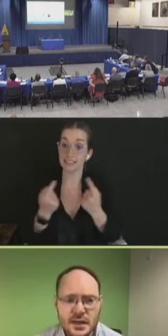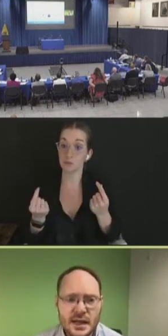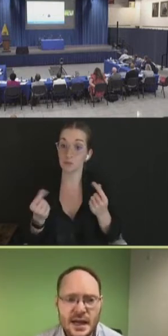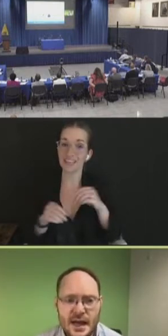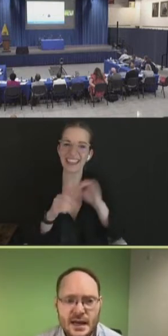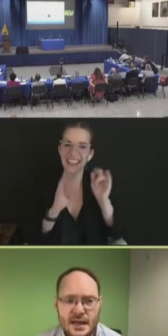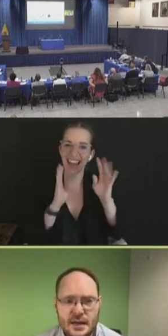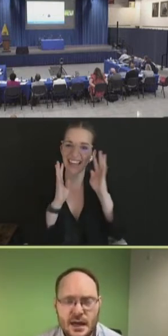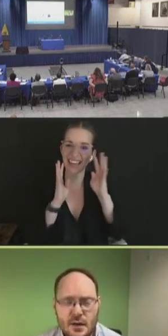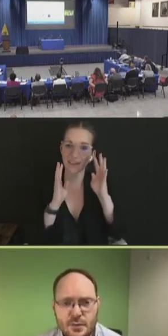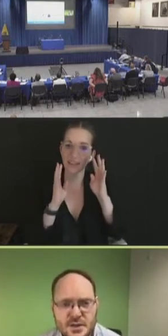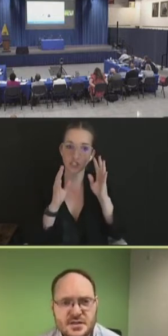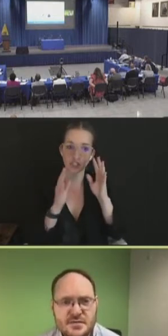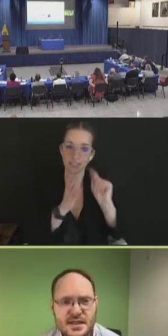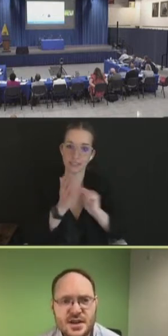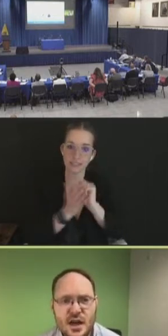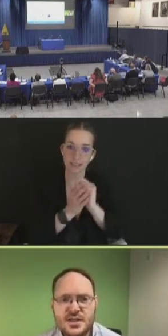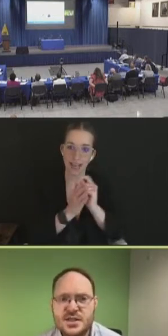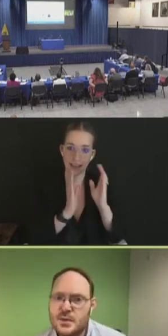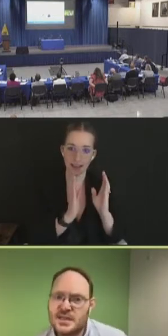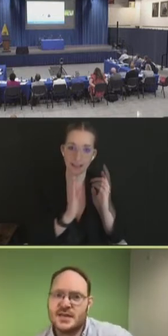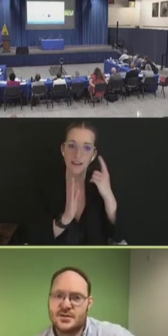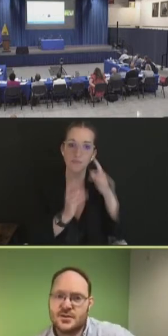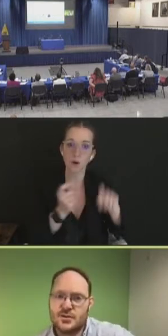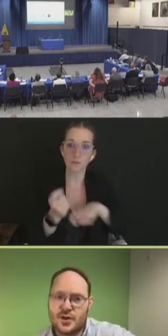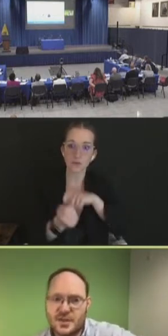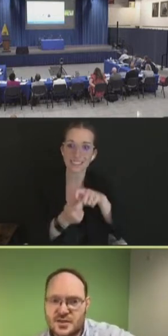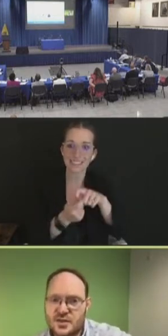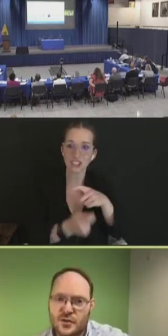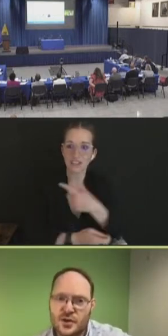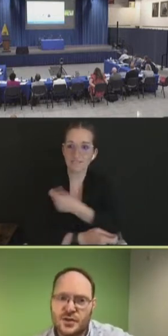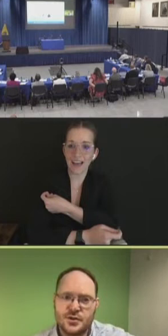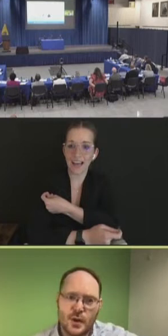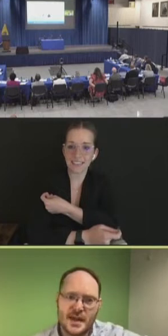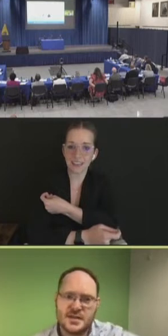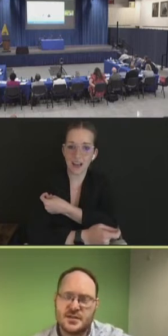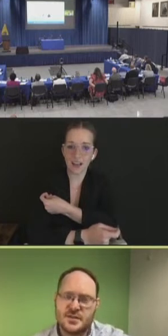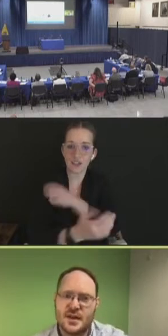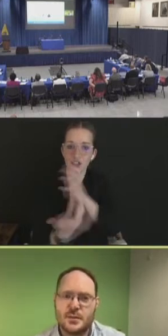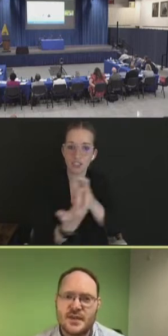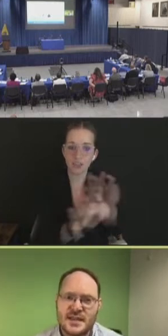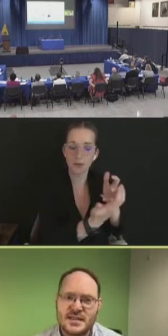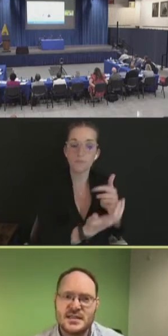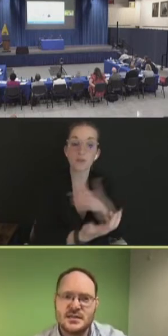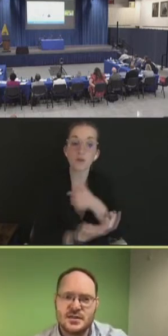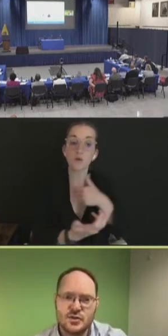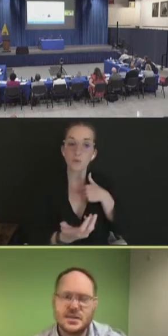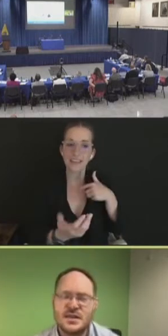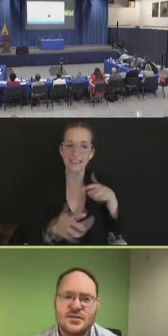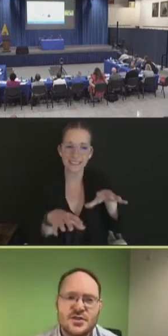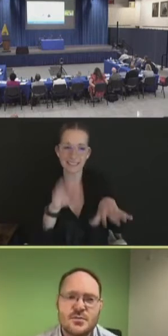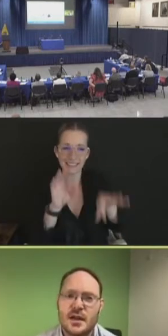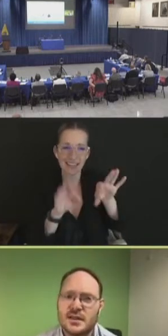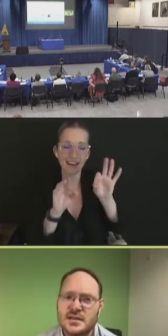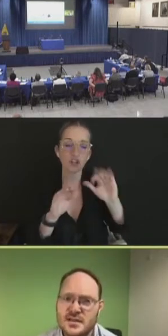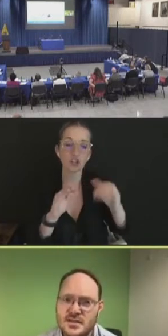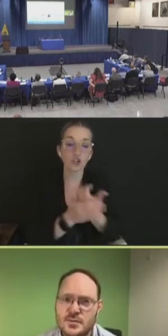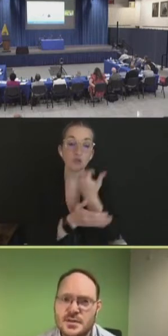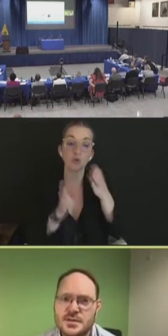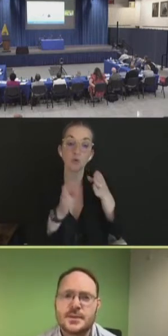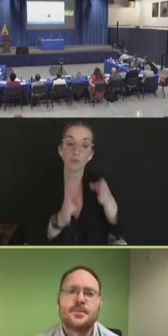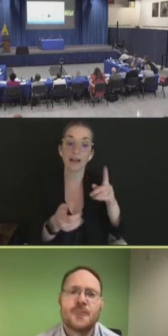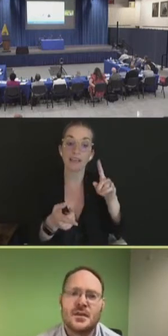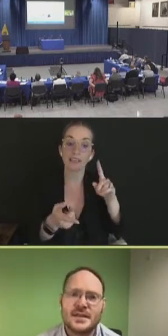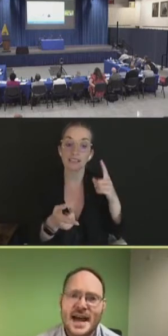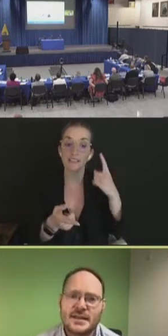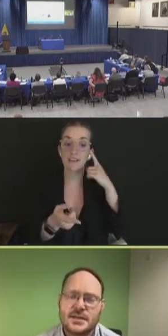cycle of precision vaccinology, we tend to try and discover new ways of developing vaccines using in vitro modeling